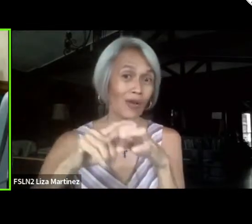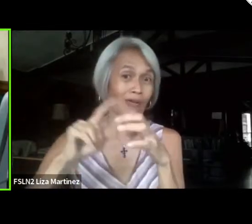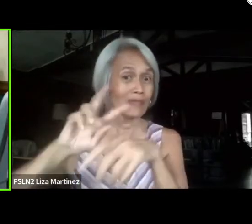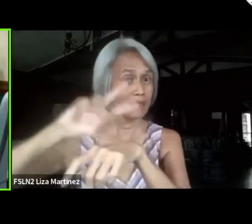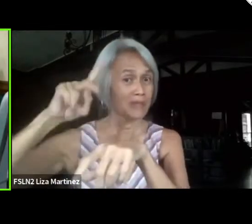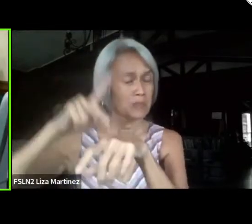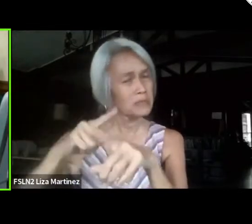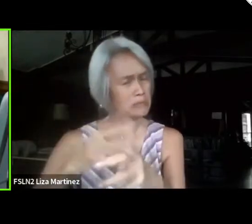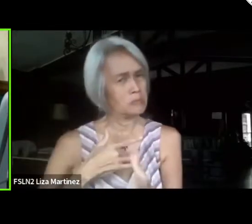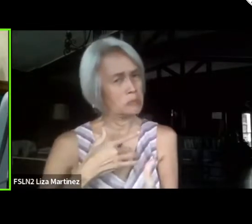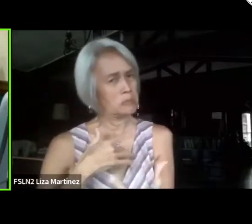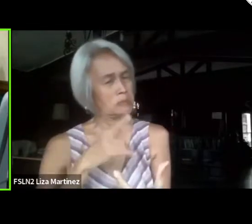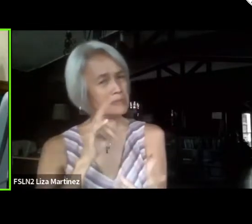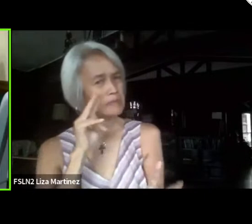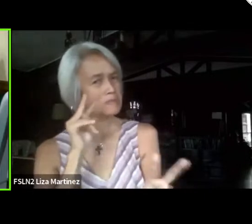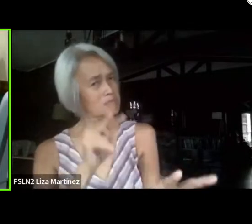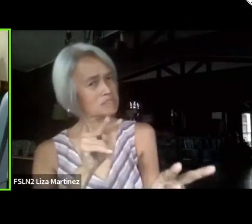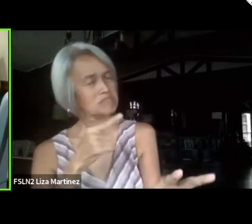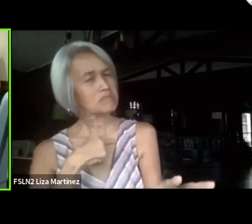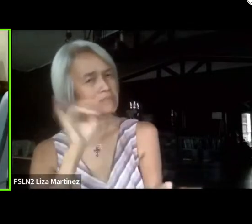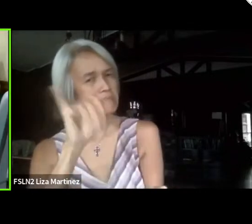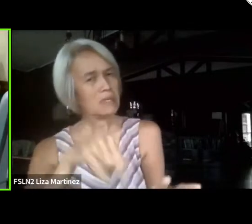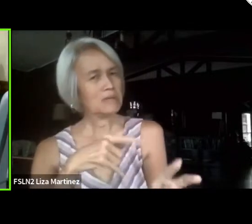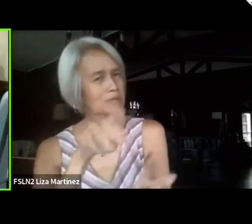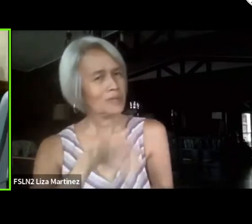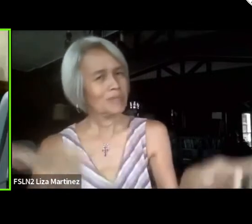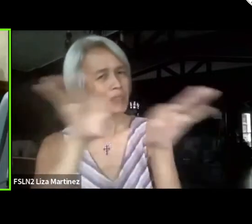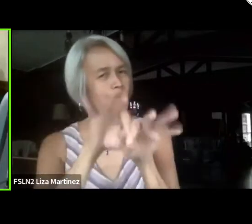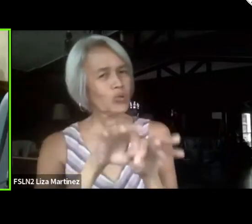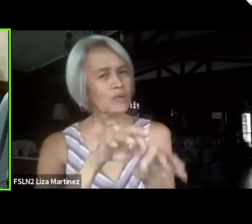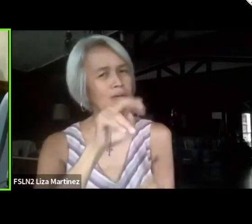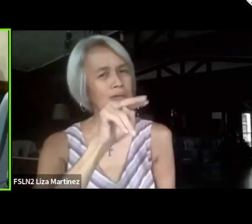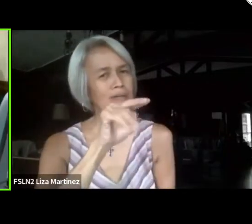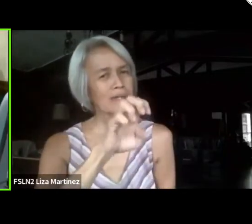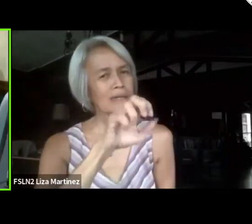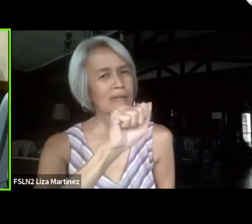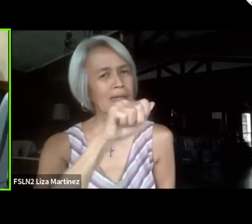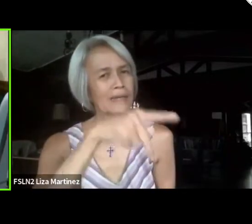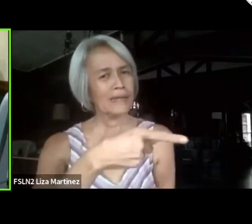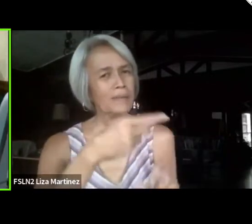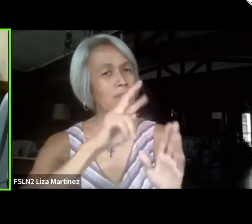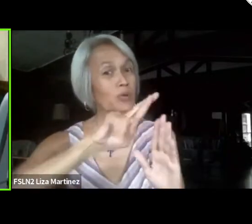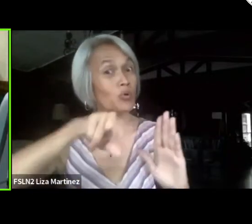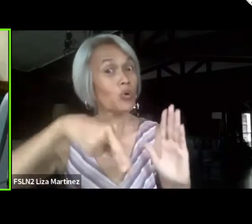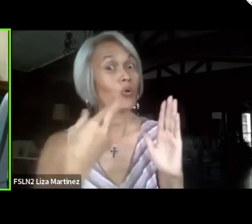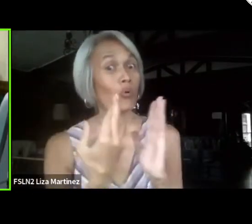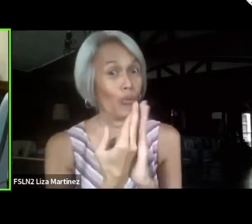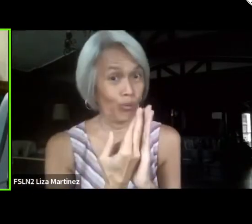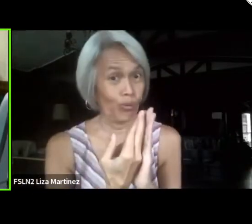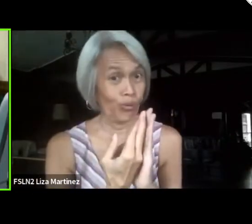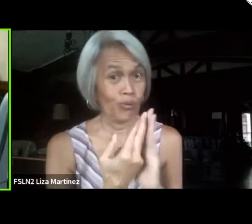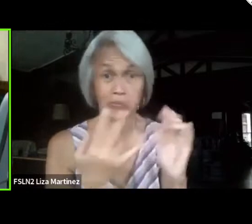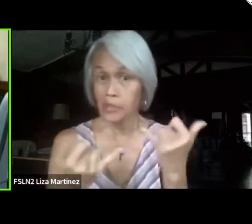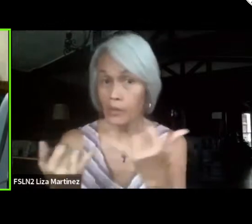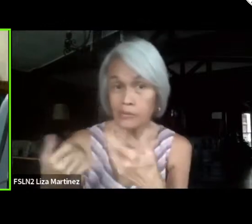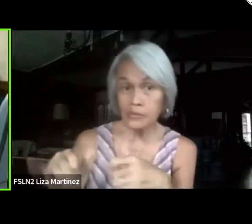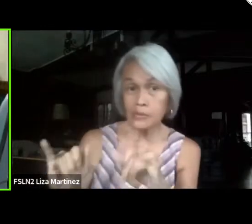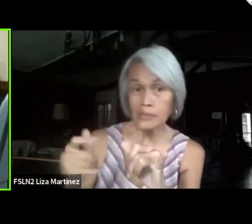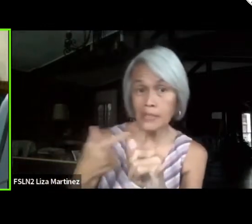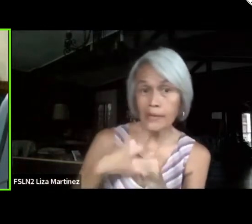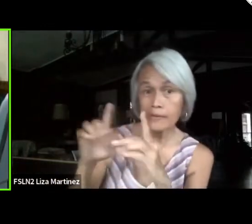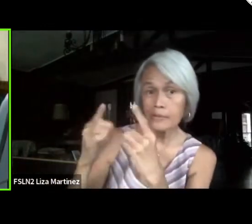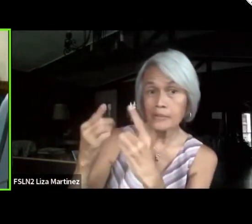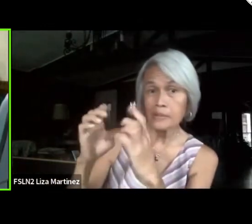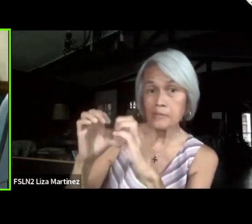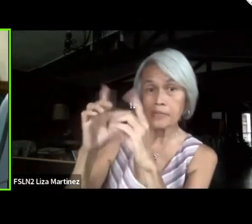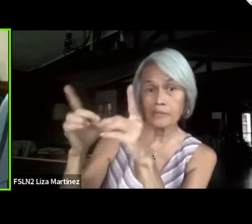significant and pivotal role. We will ask for that. Ano? Of course, we also have Director Joyce Andaya still with us. Is Director